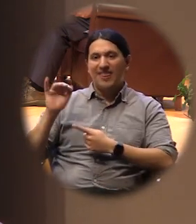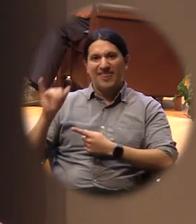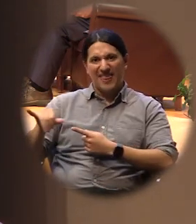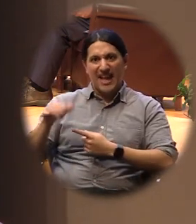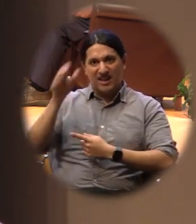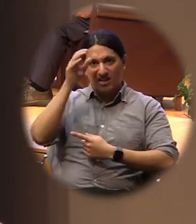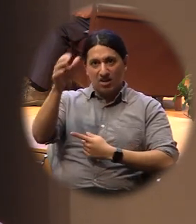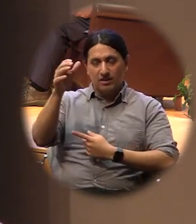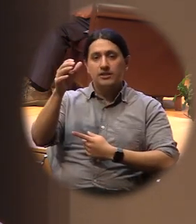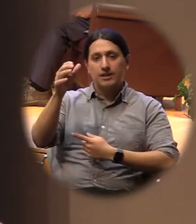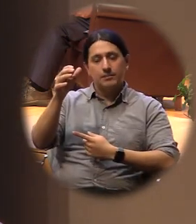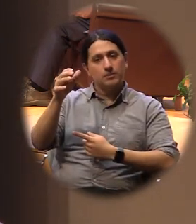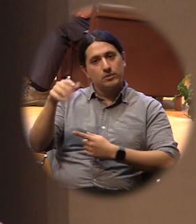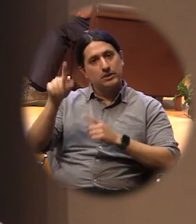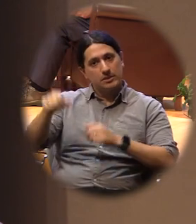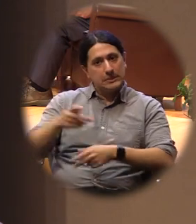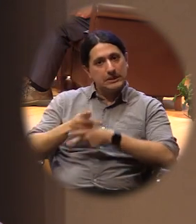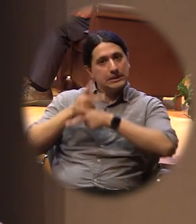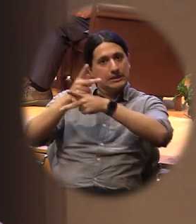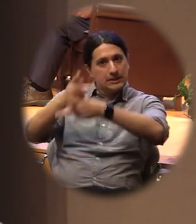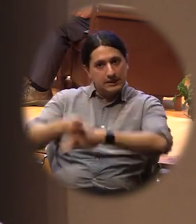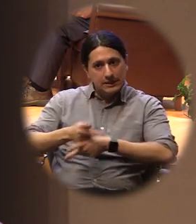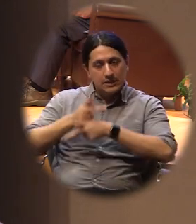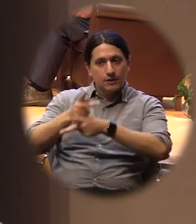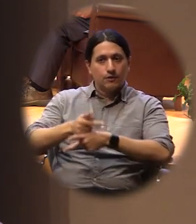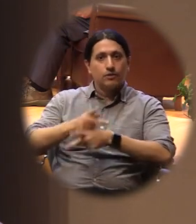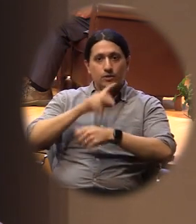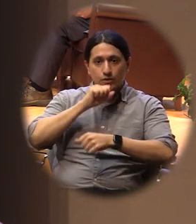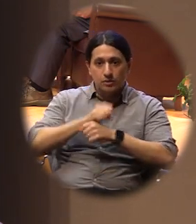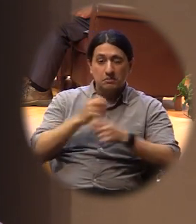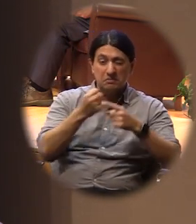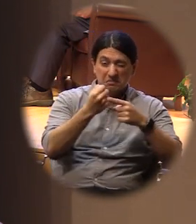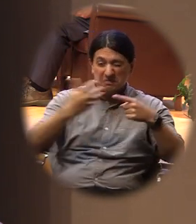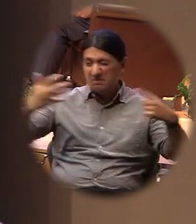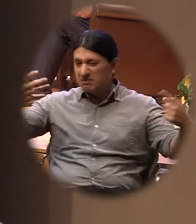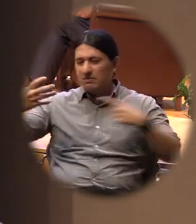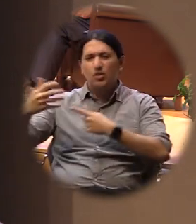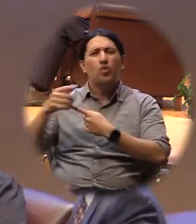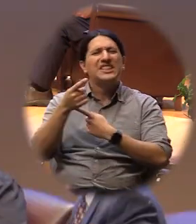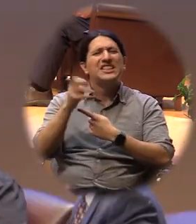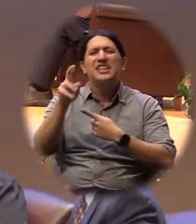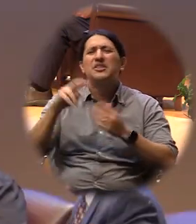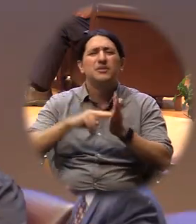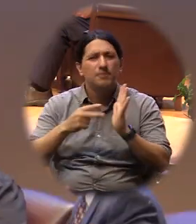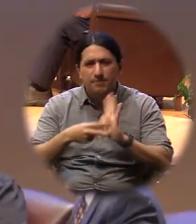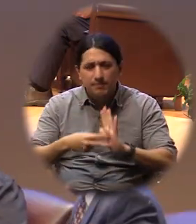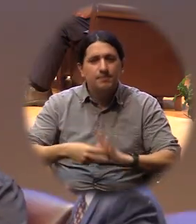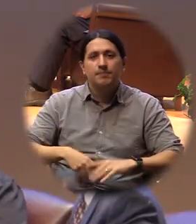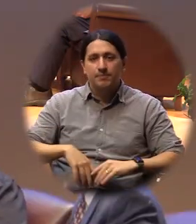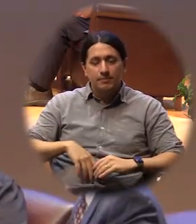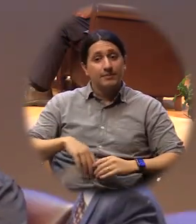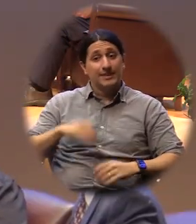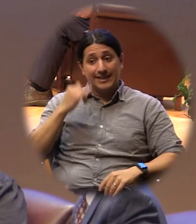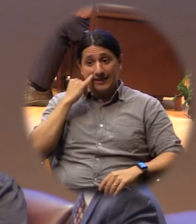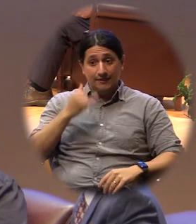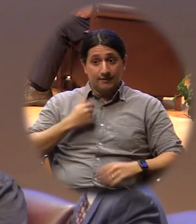careful discourse on what we mean by the word gender. Otherwise, we can't answer that question in any sensible